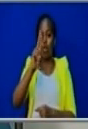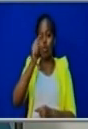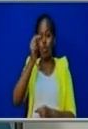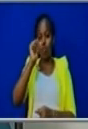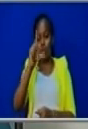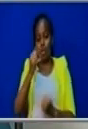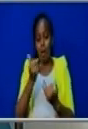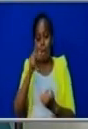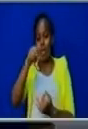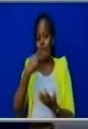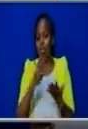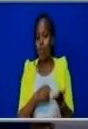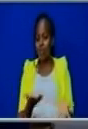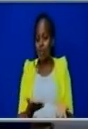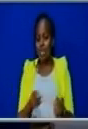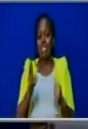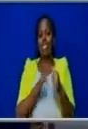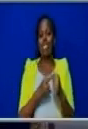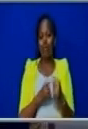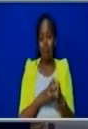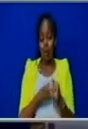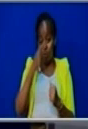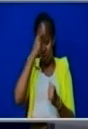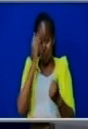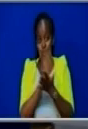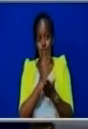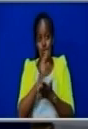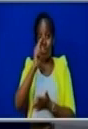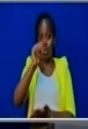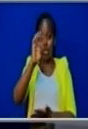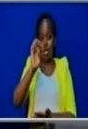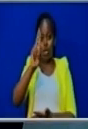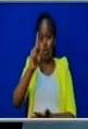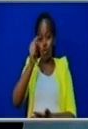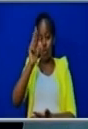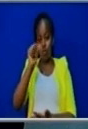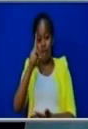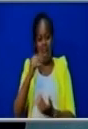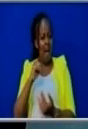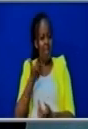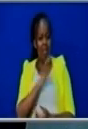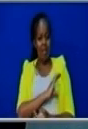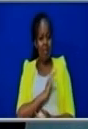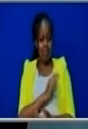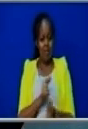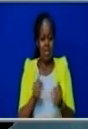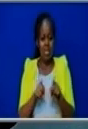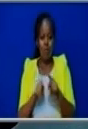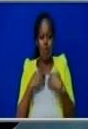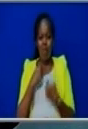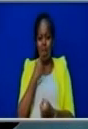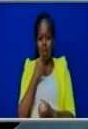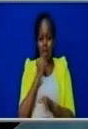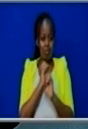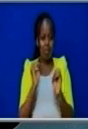pH value of water is what? 7. 7. All right. And Any other property of Yes, water? tasteless. It's tasteless.